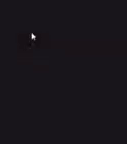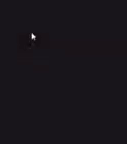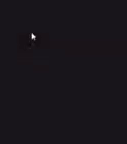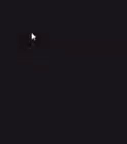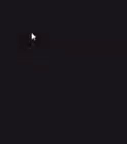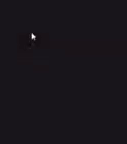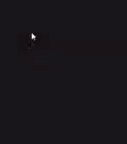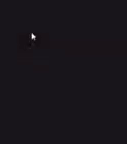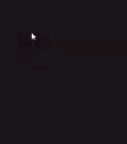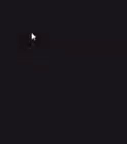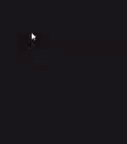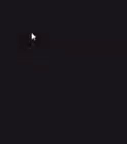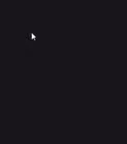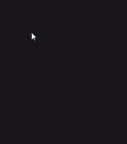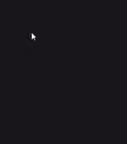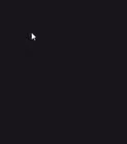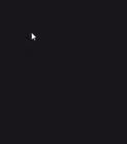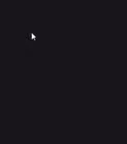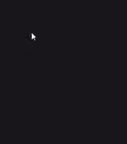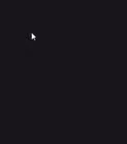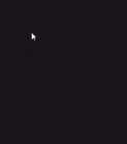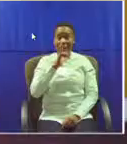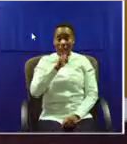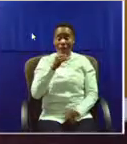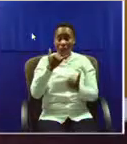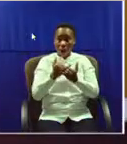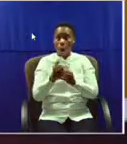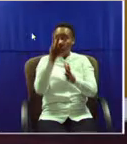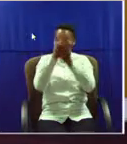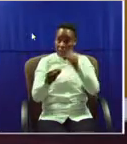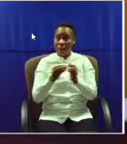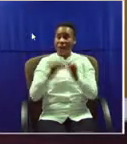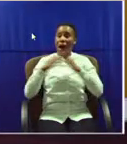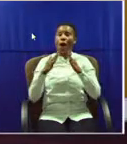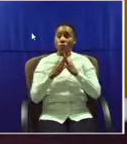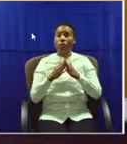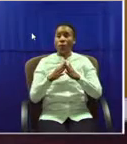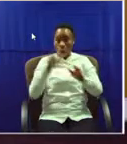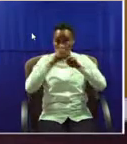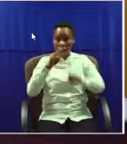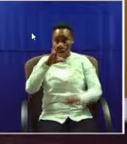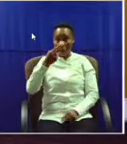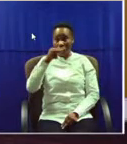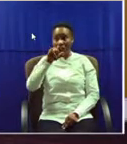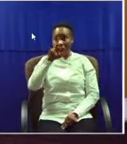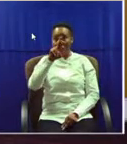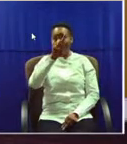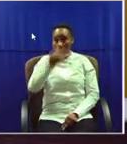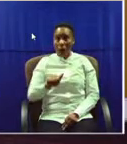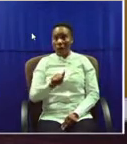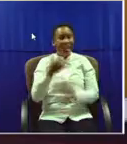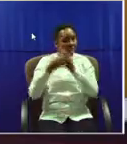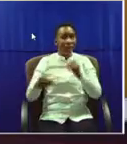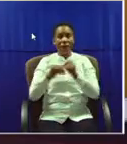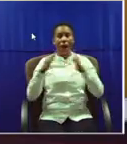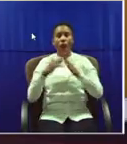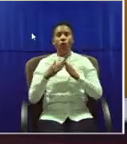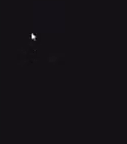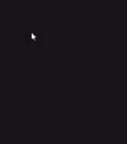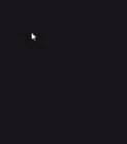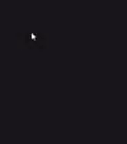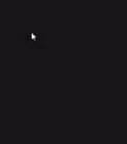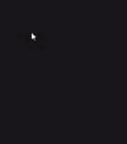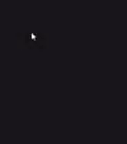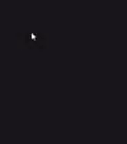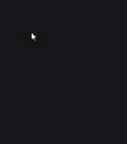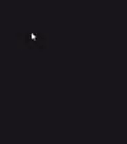house. Leave the house. Leave the house, Honorable Chinua. Leave the house. But